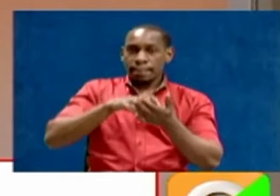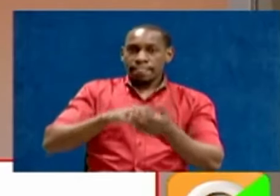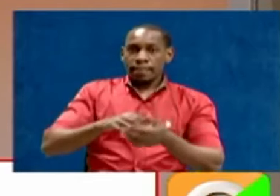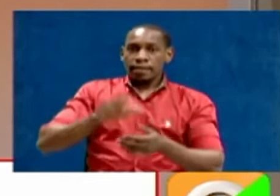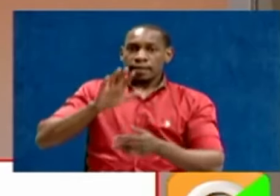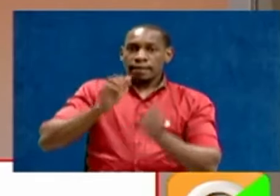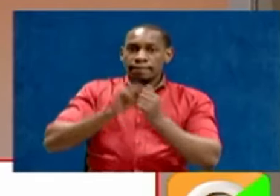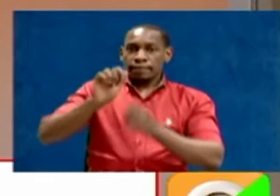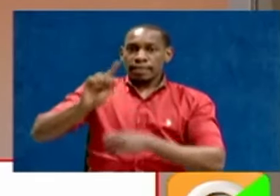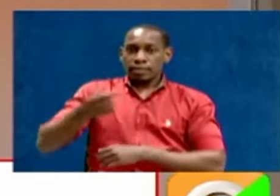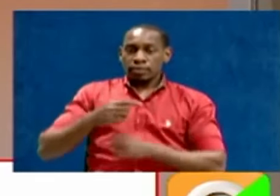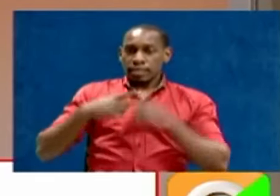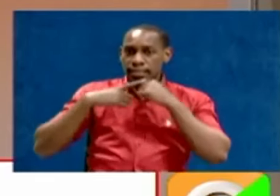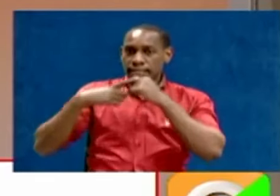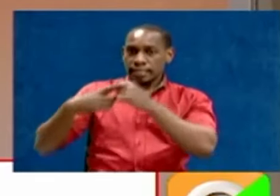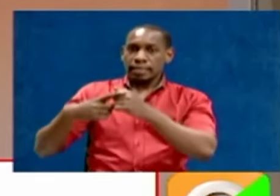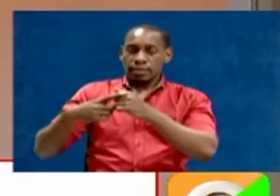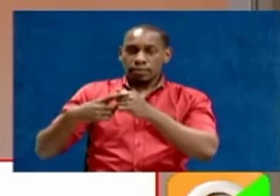to